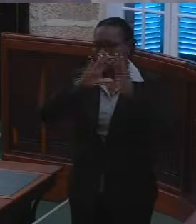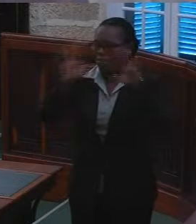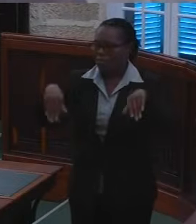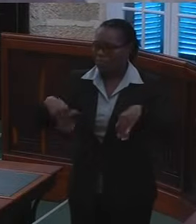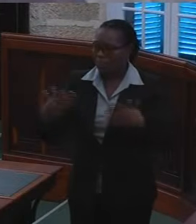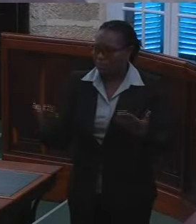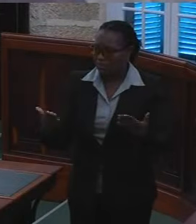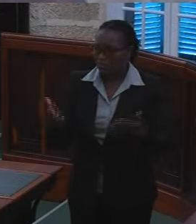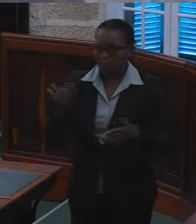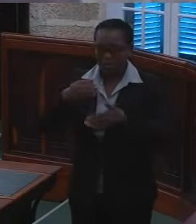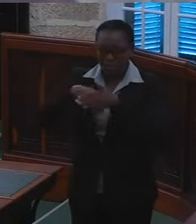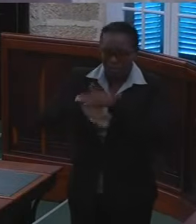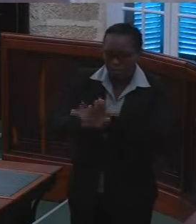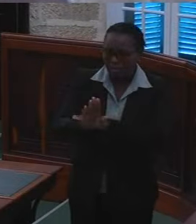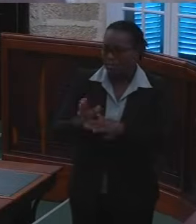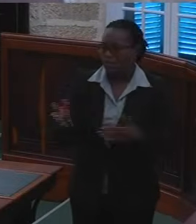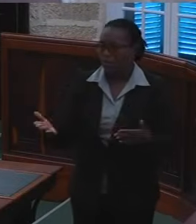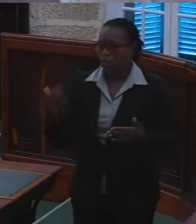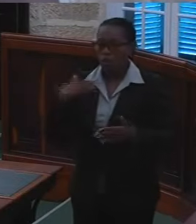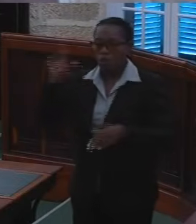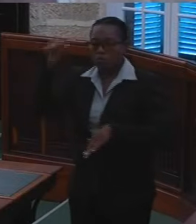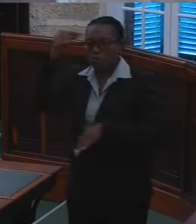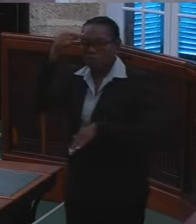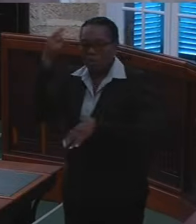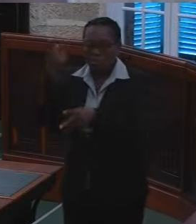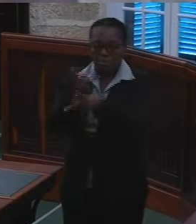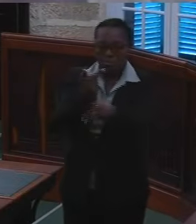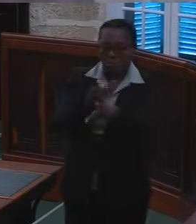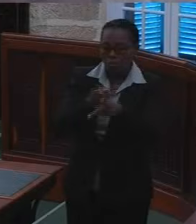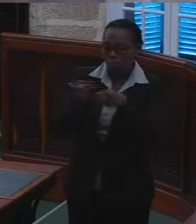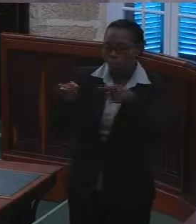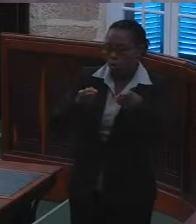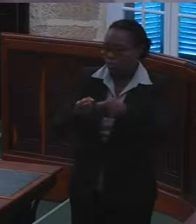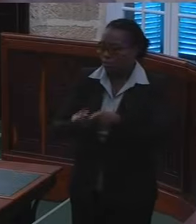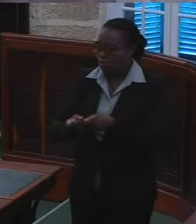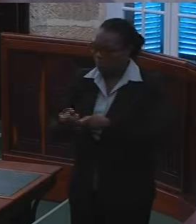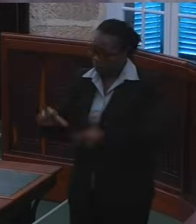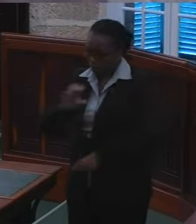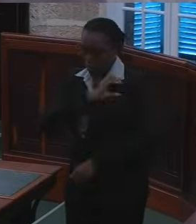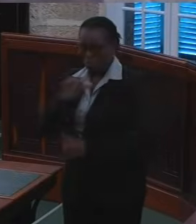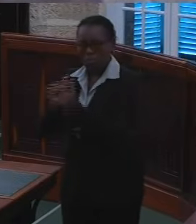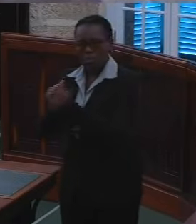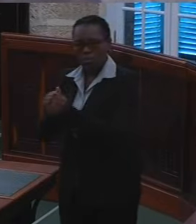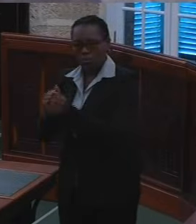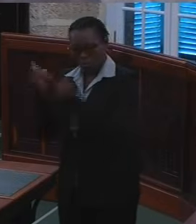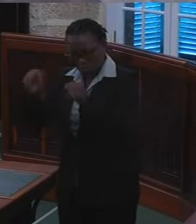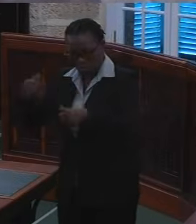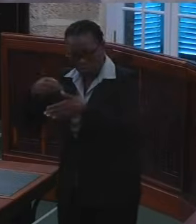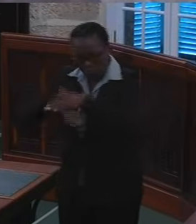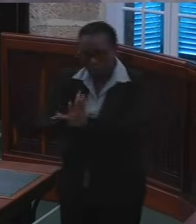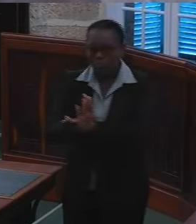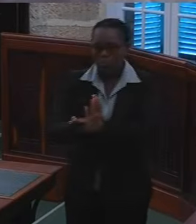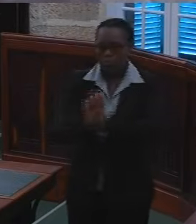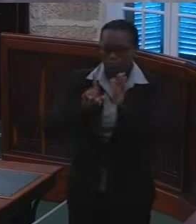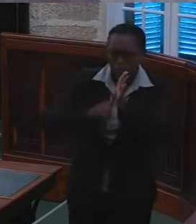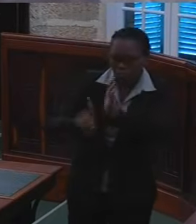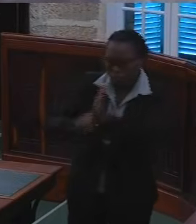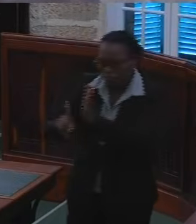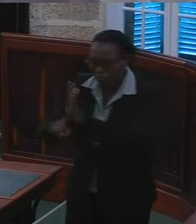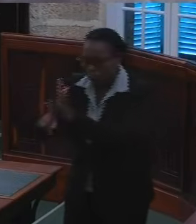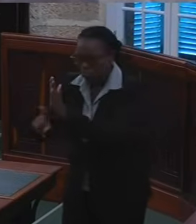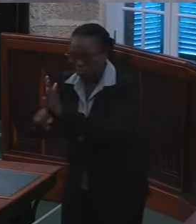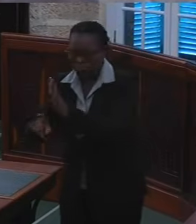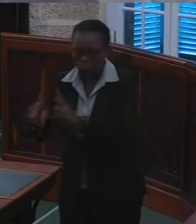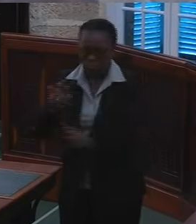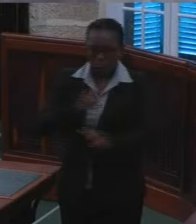a residential facility under our care and our mandate. We are going to enter, we are going to carry out investigations, we are going to ensure that there's